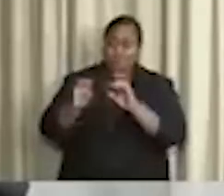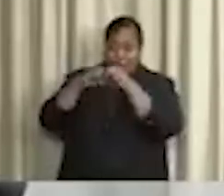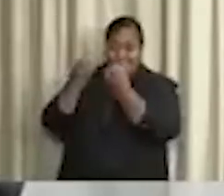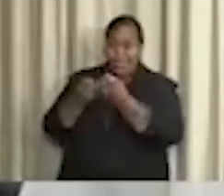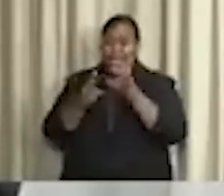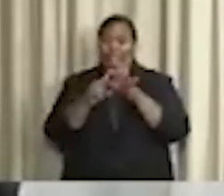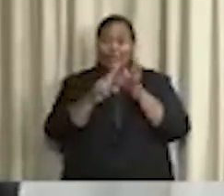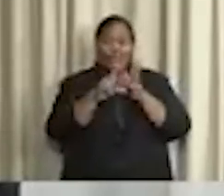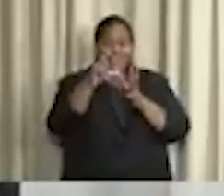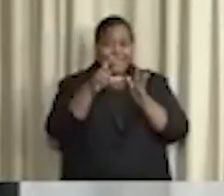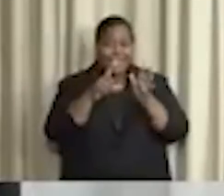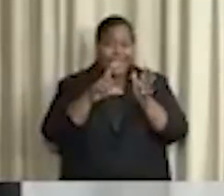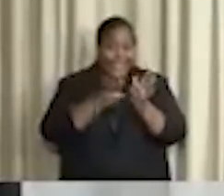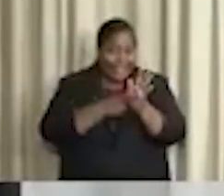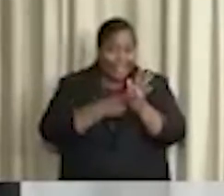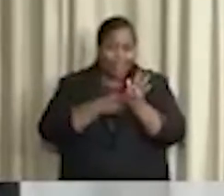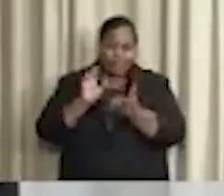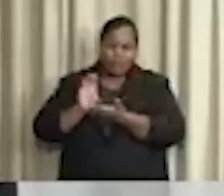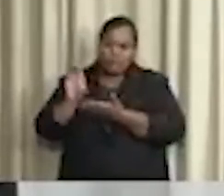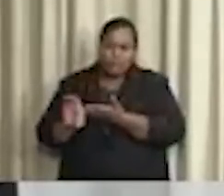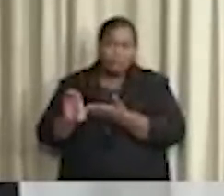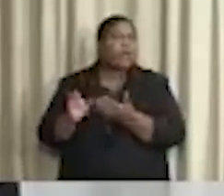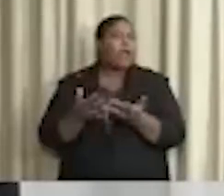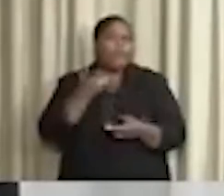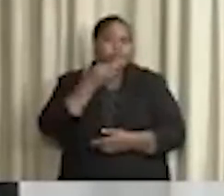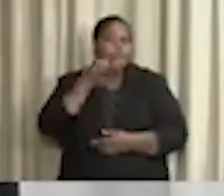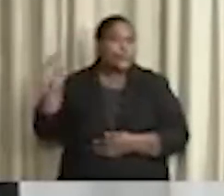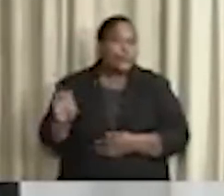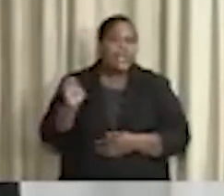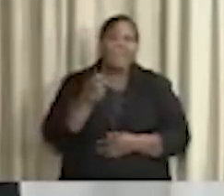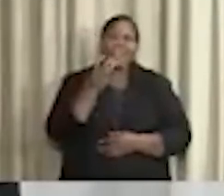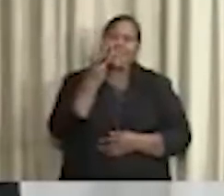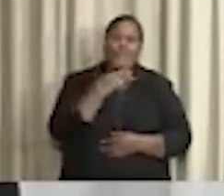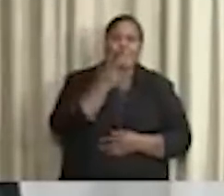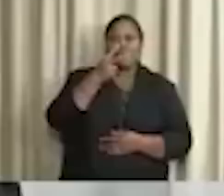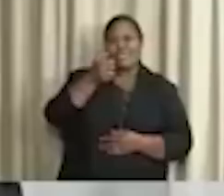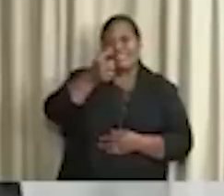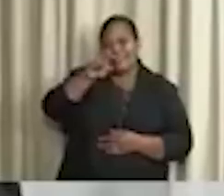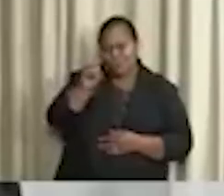total grant funding of Euro